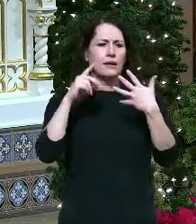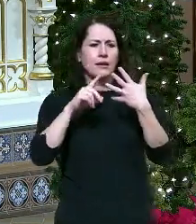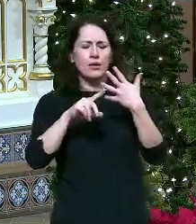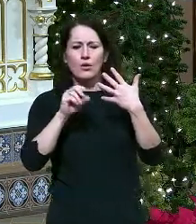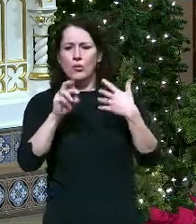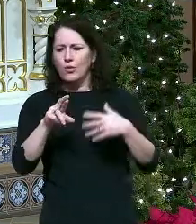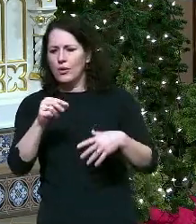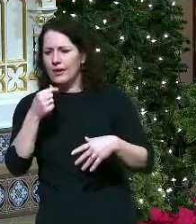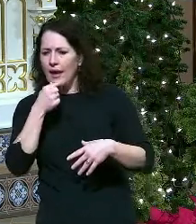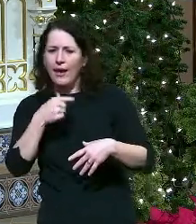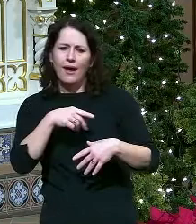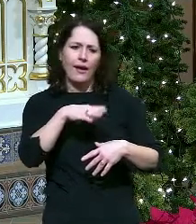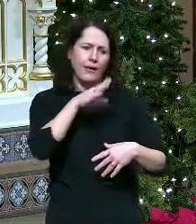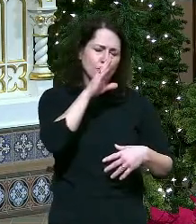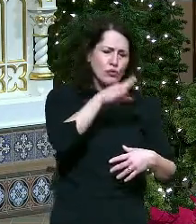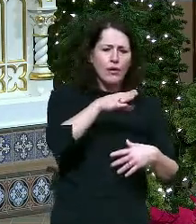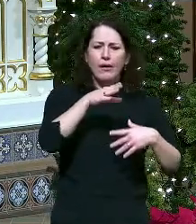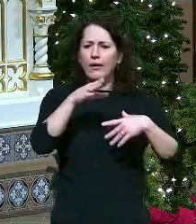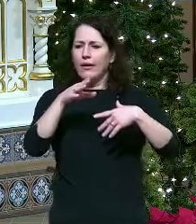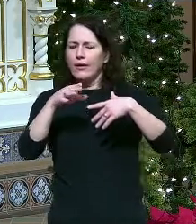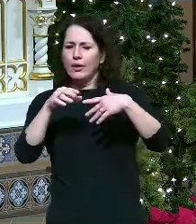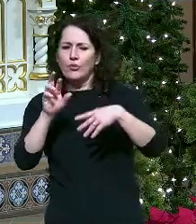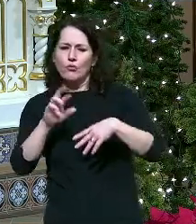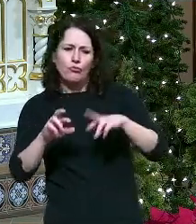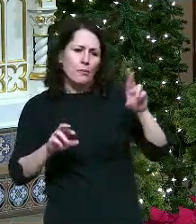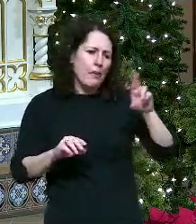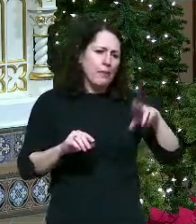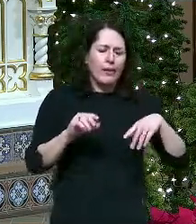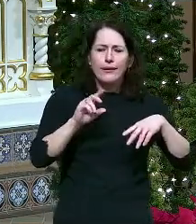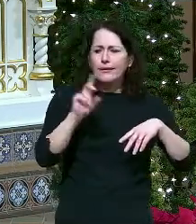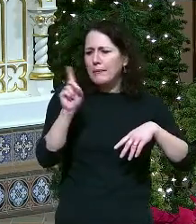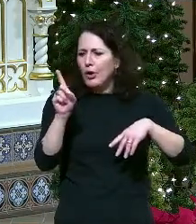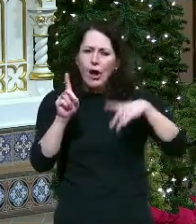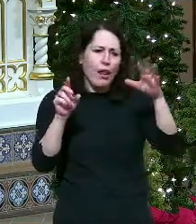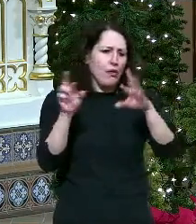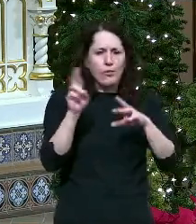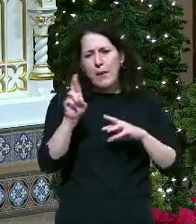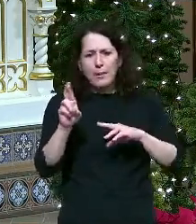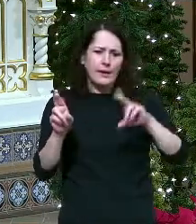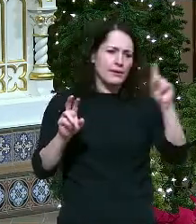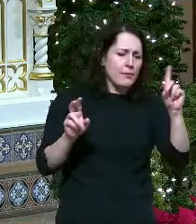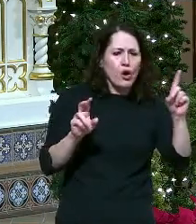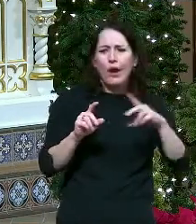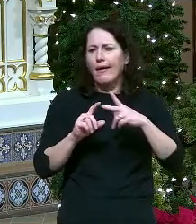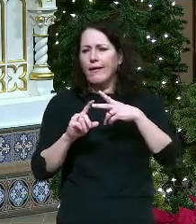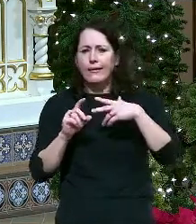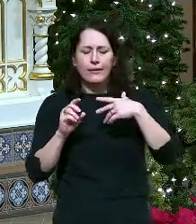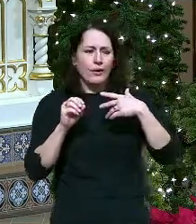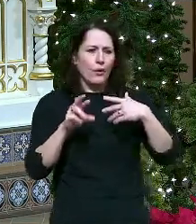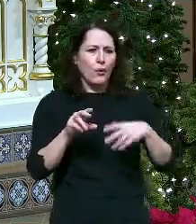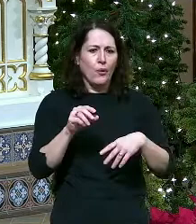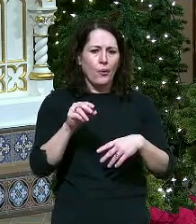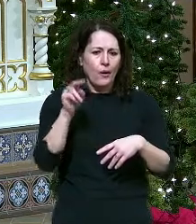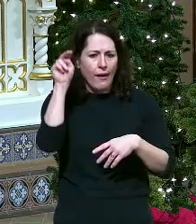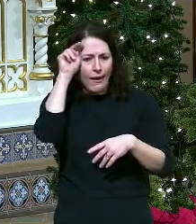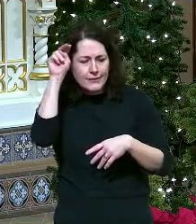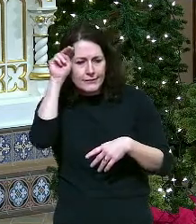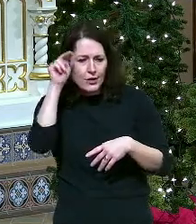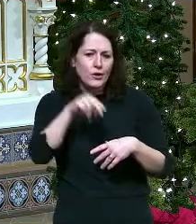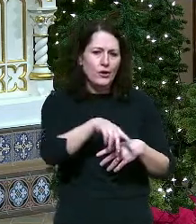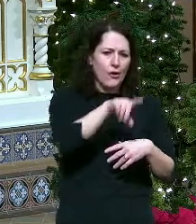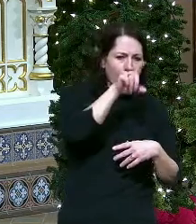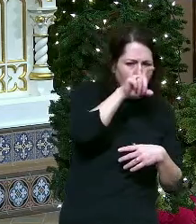or gay or straight or Republican or Democrat or Husker